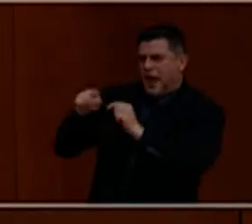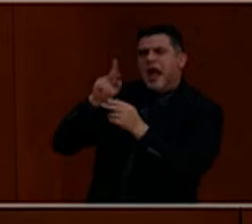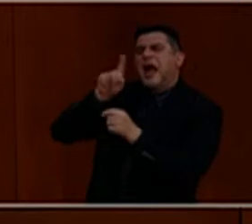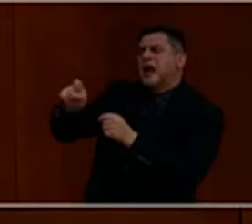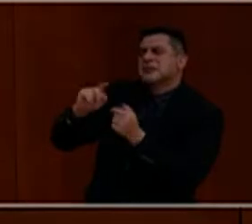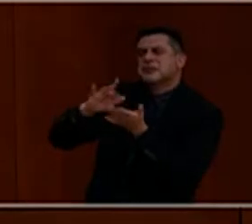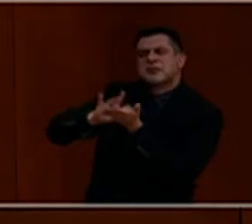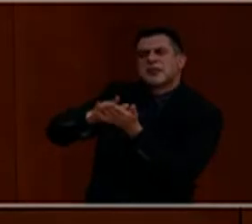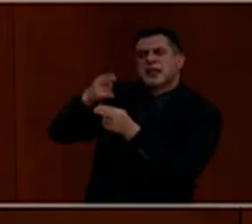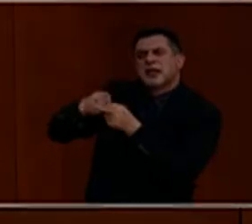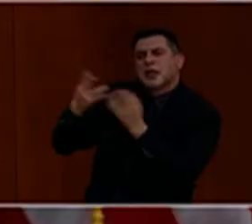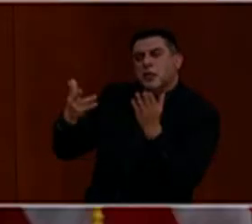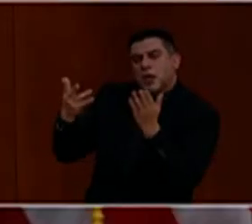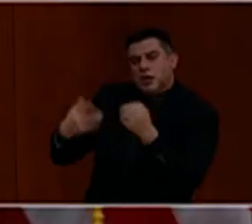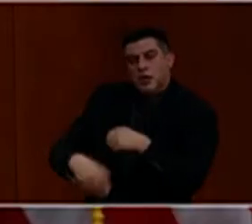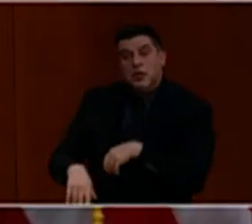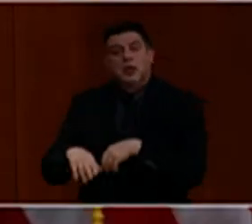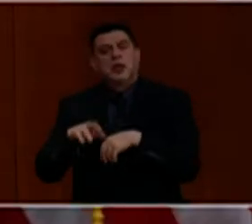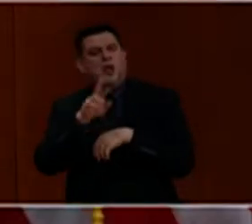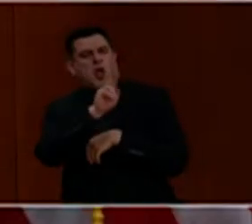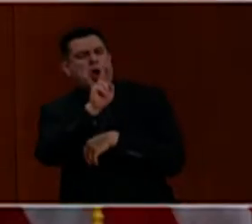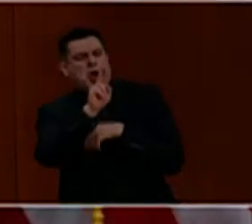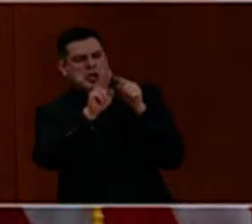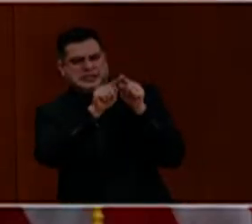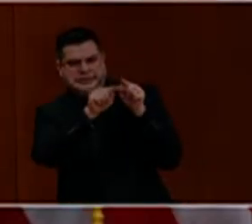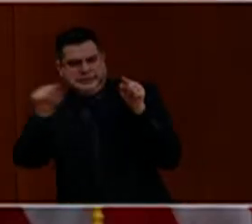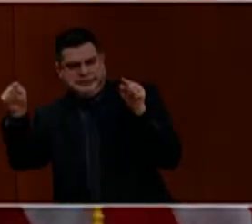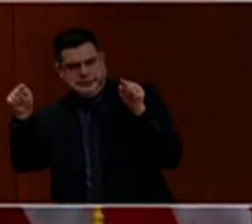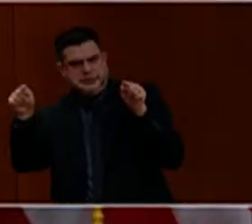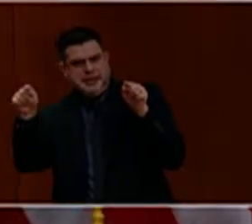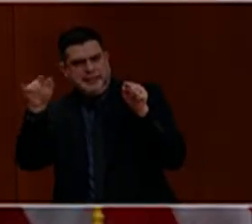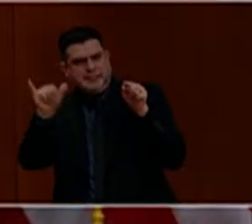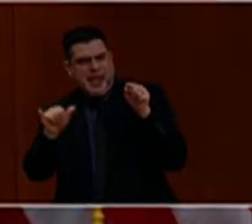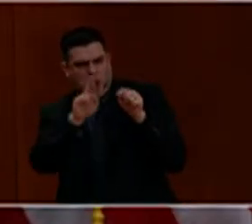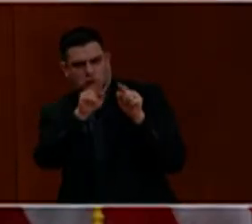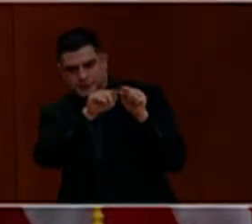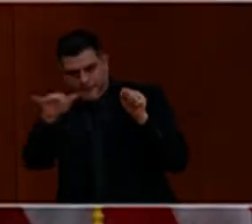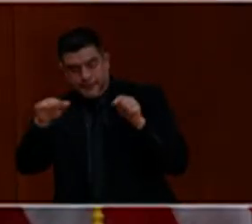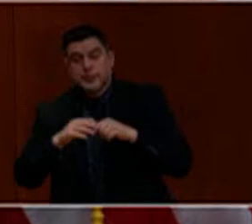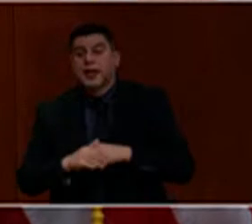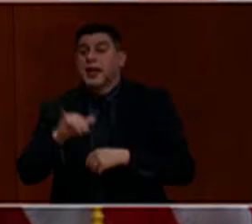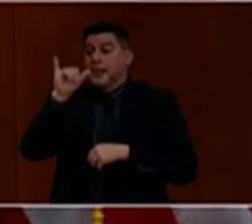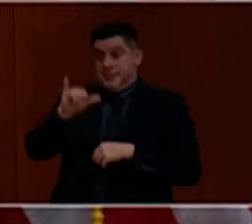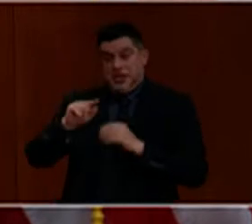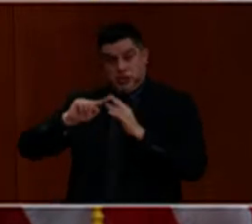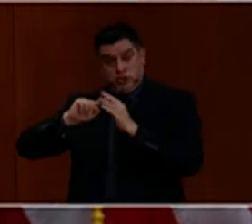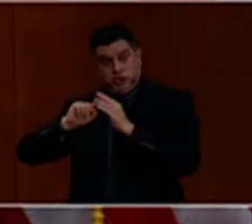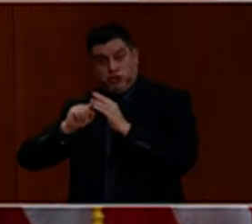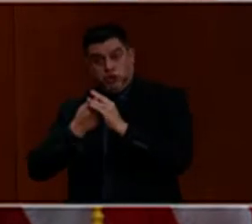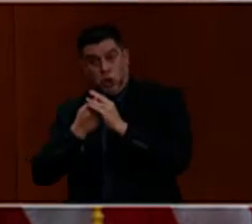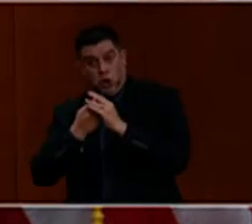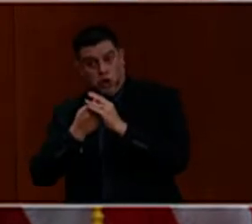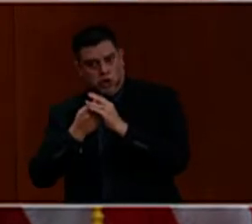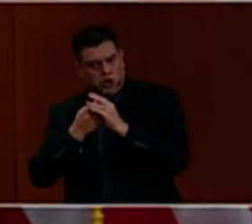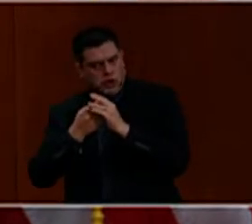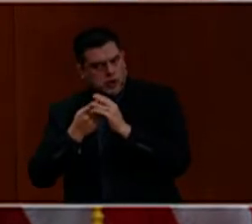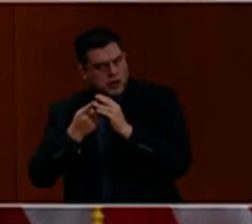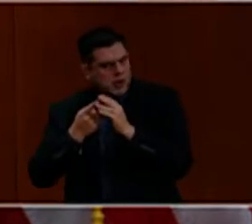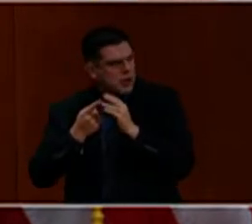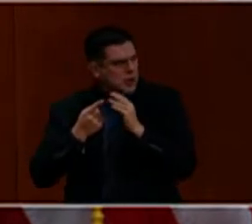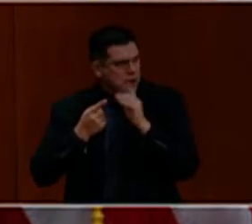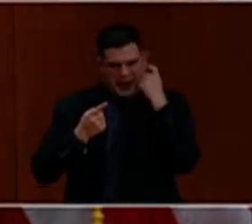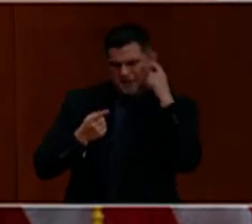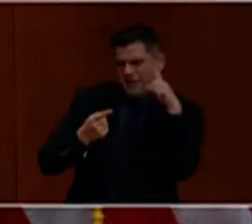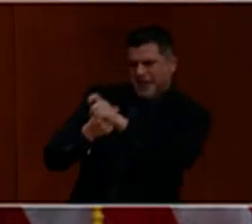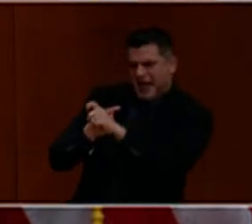started. Have you noticed? So when you only were doing convalescent plasma, and then you started to add the steroid and the remdesivir, has